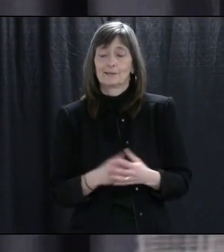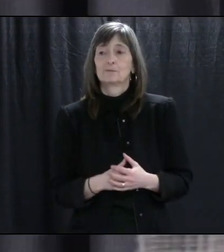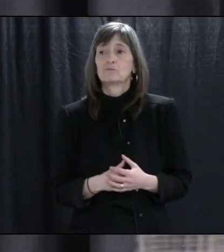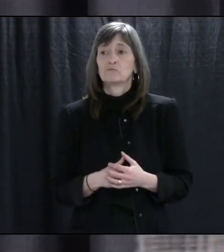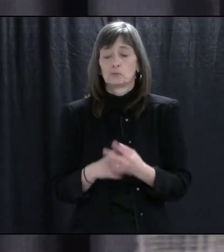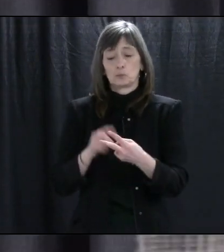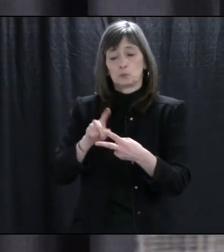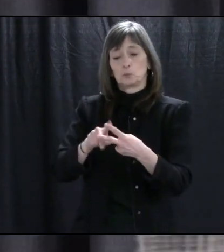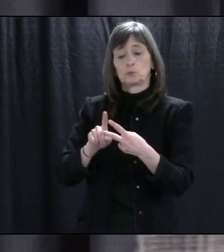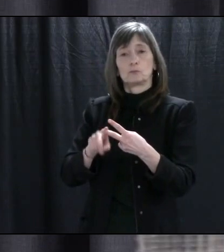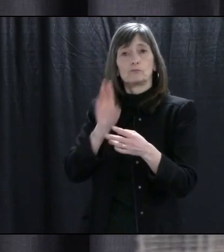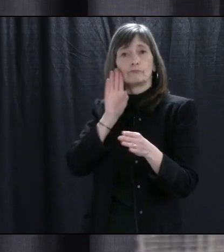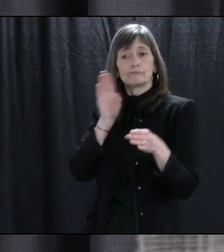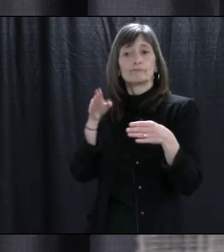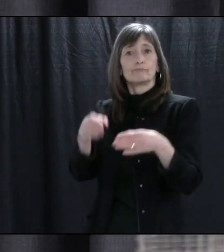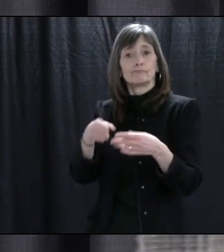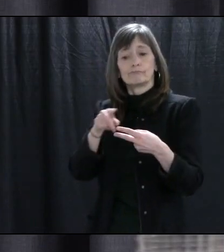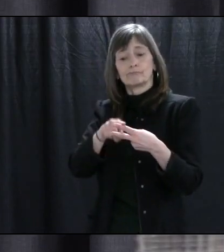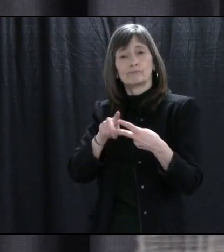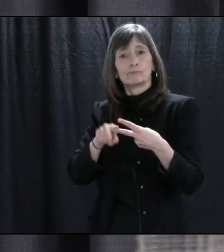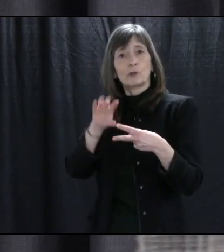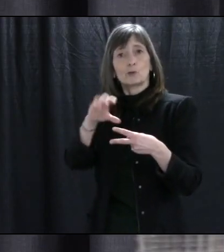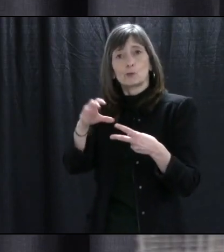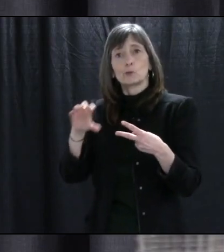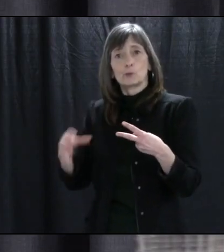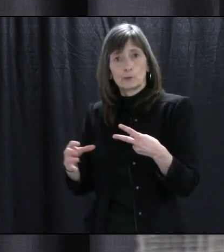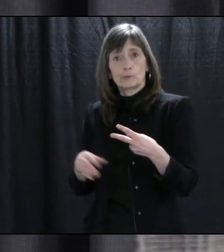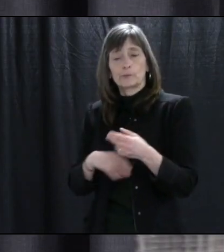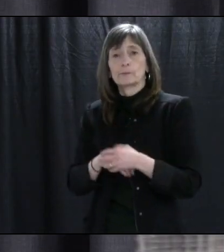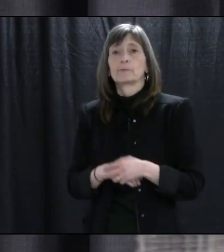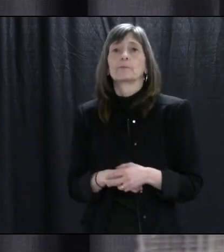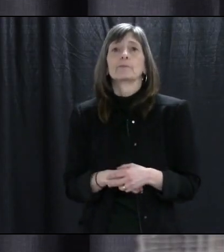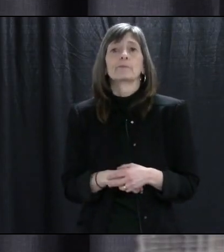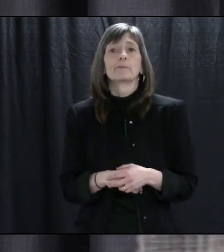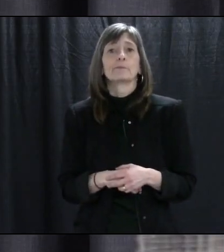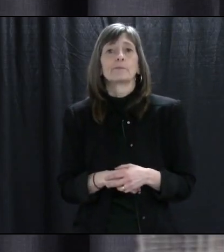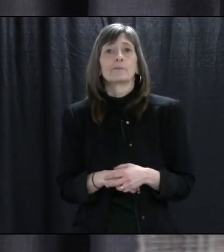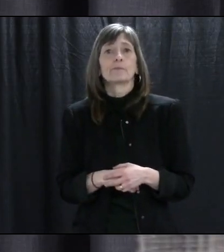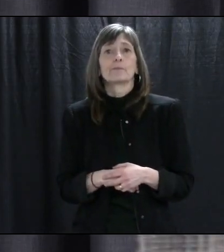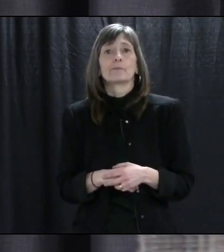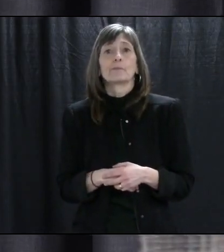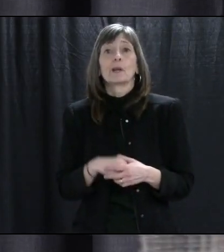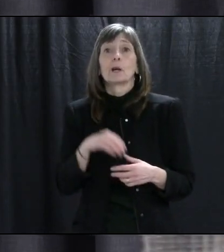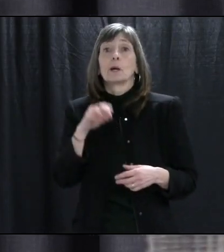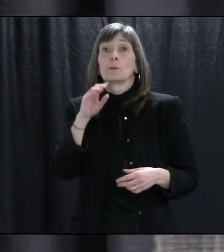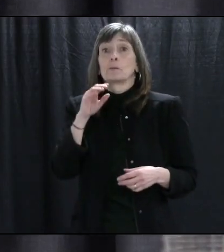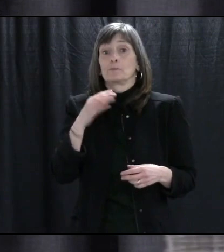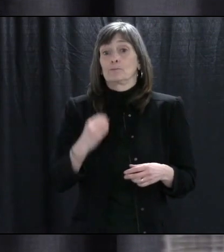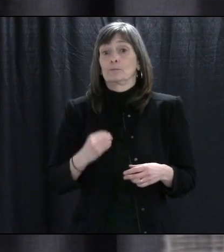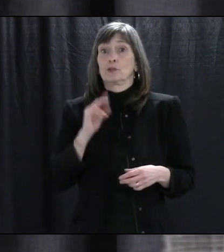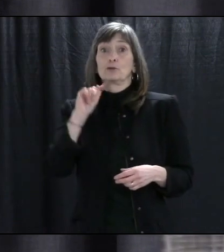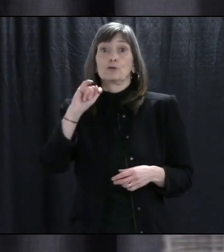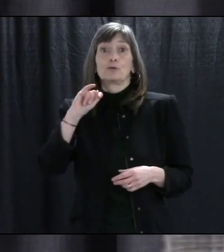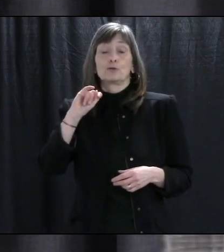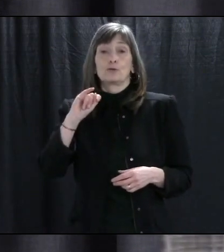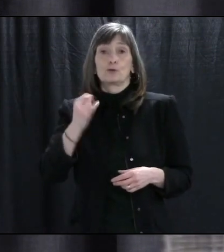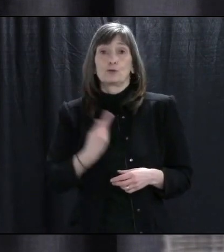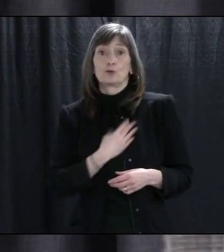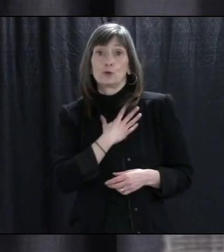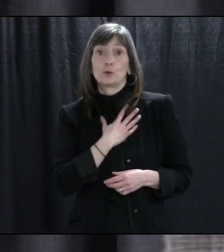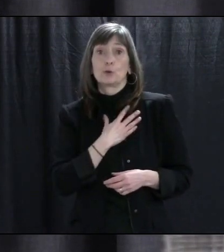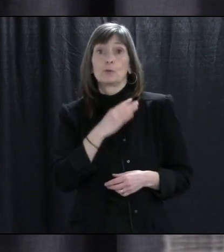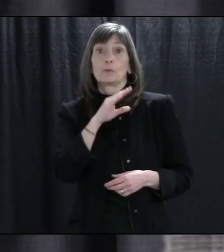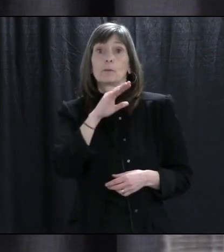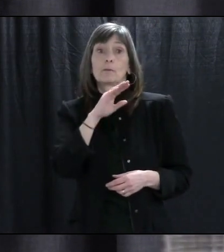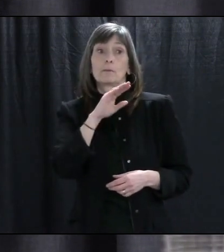very valuable, valued groups of healthcare workers. The Prime Minister also referenced the fact that today is National